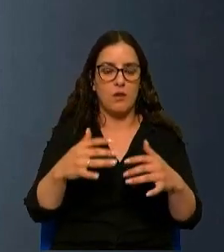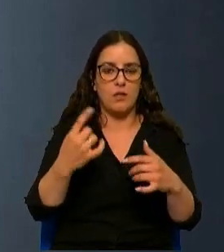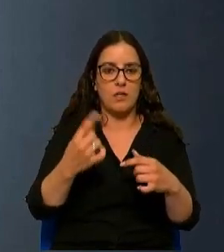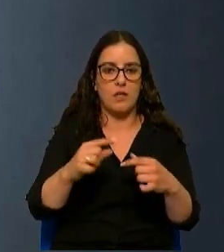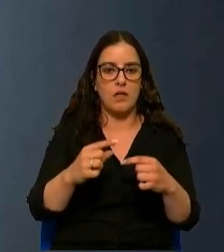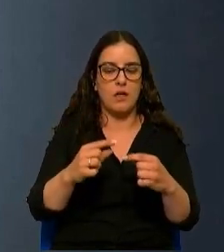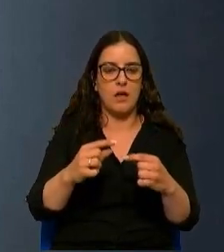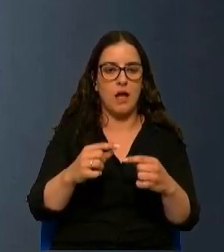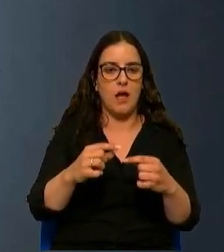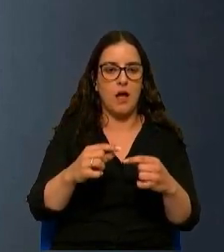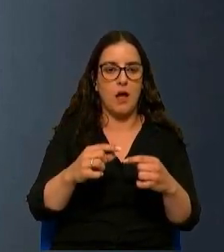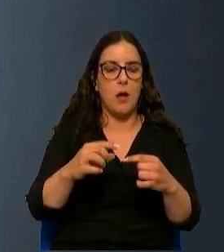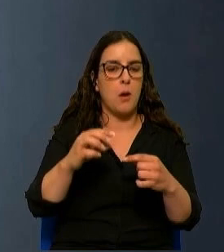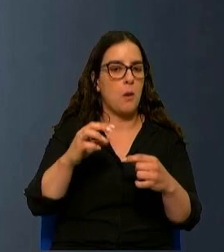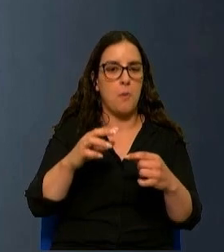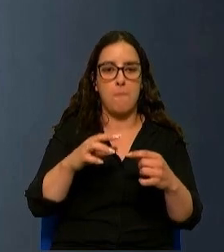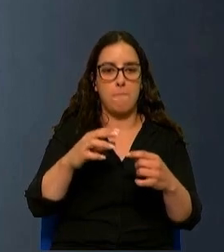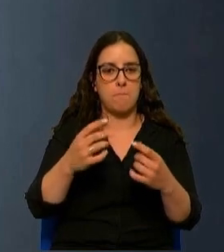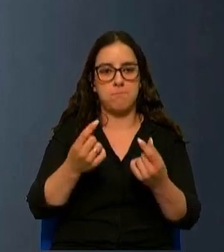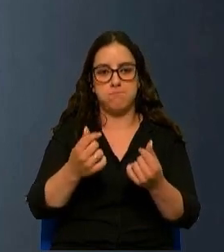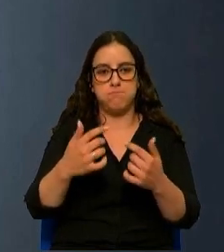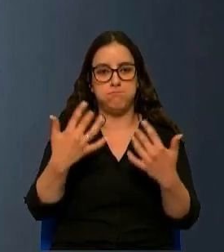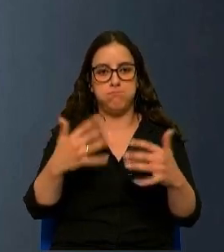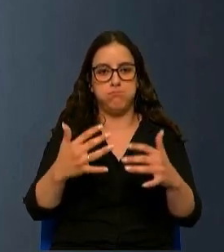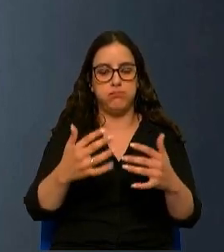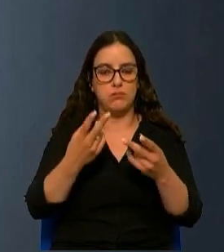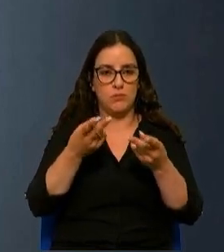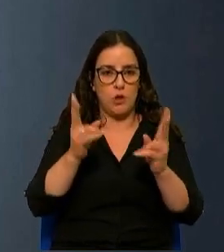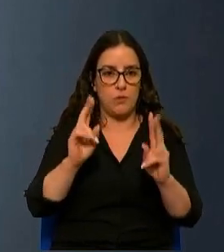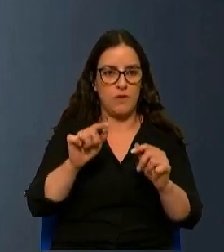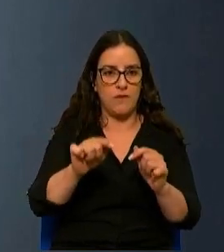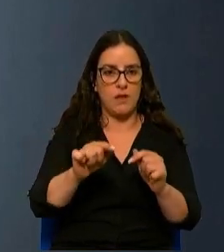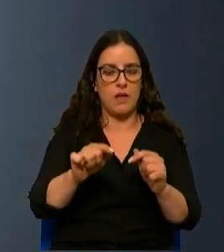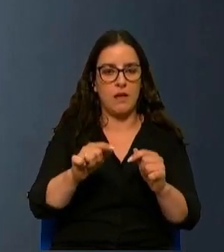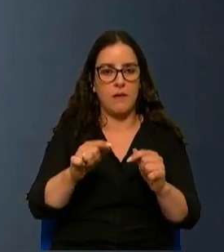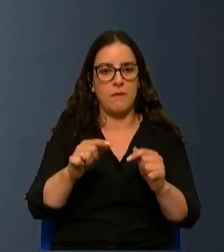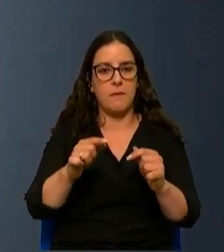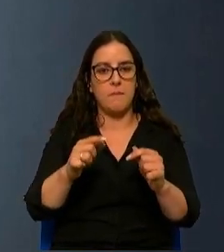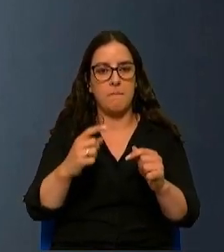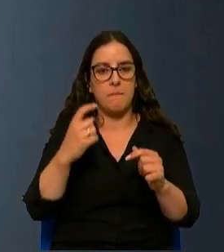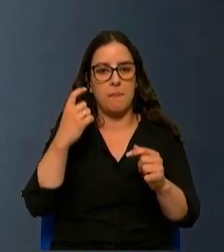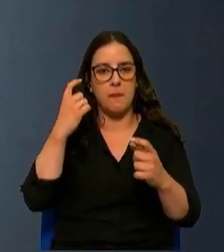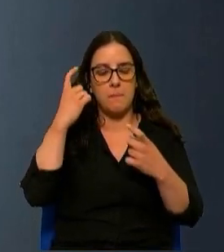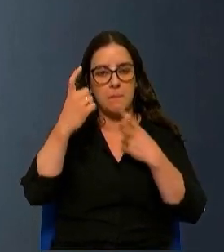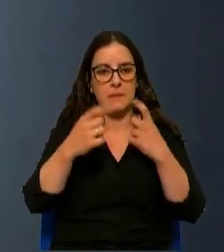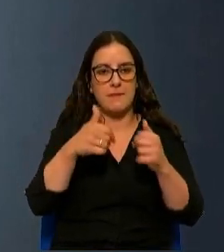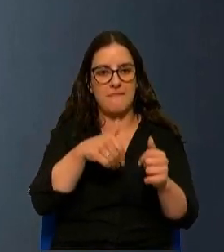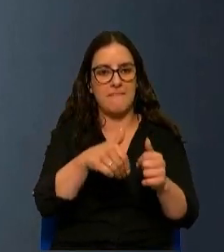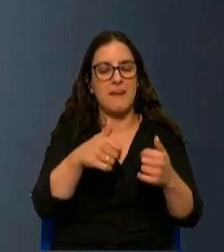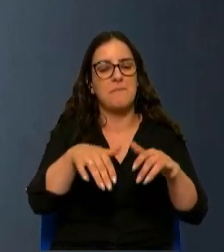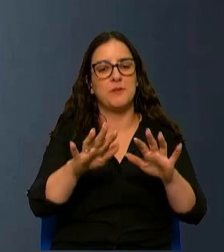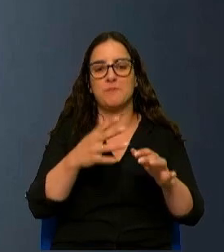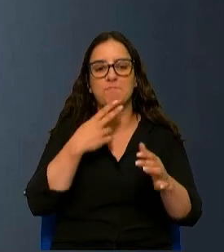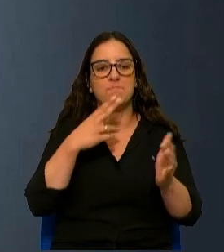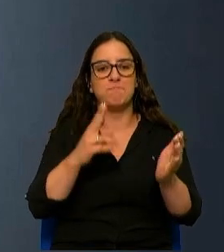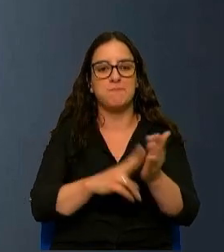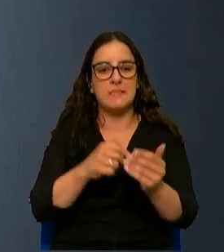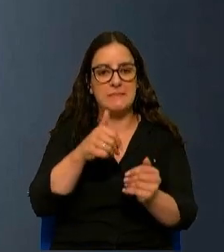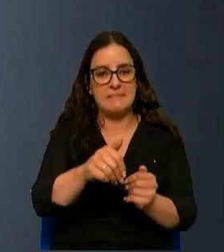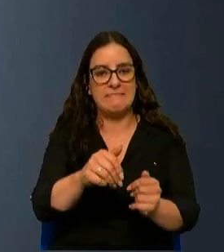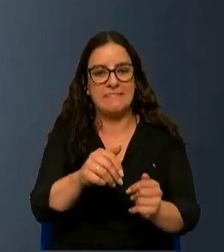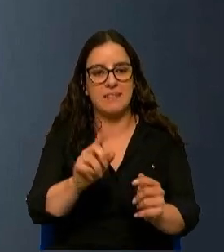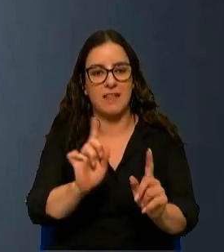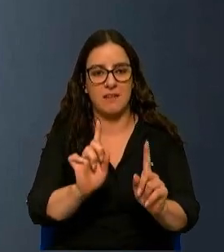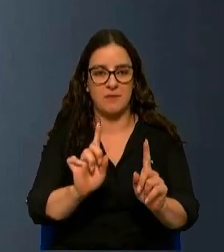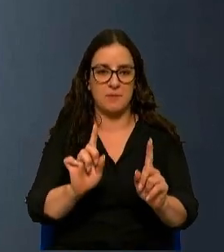disposal can still fall into this trap of thinking that AI is much closer than it really is. And if we look